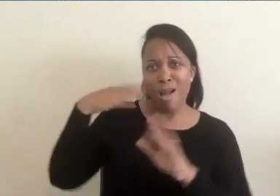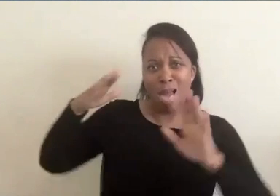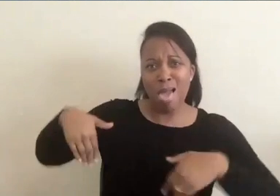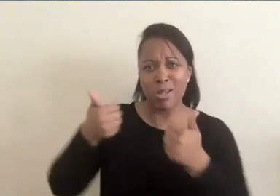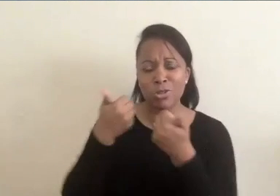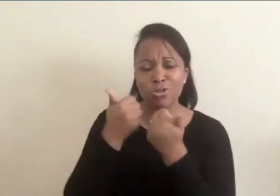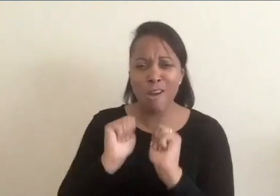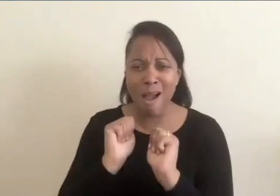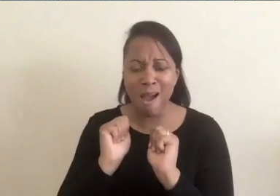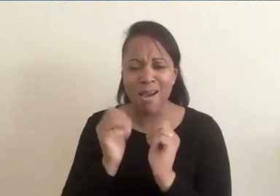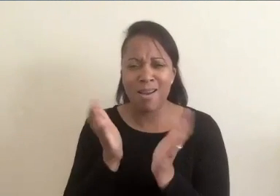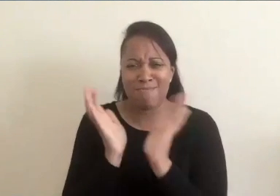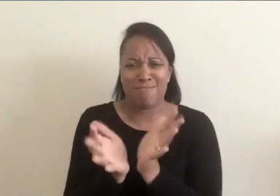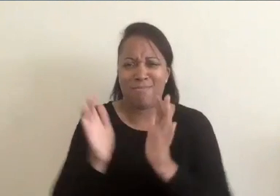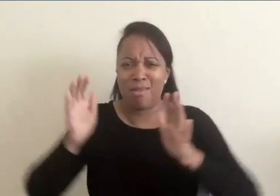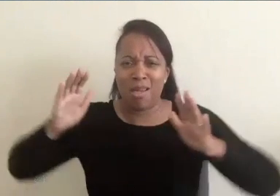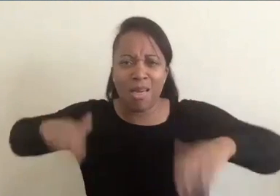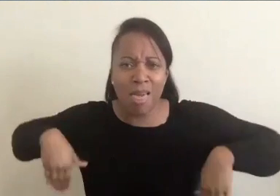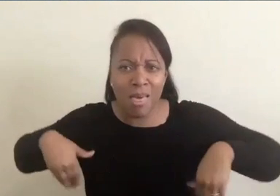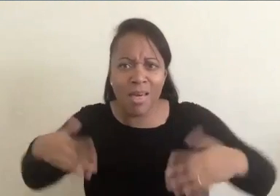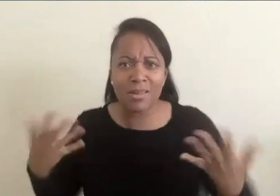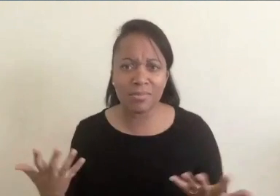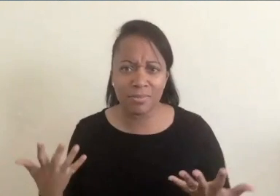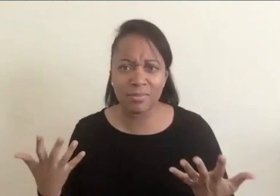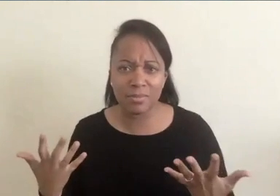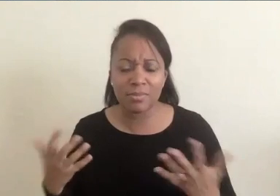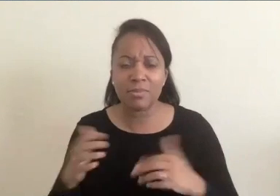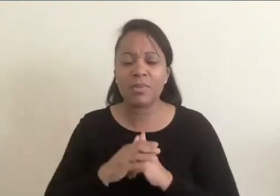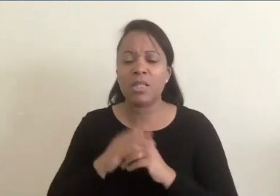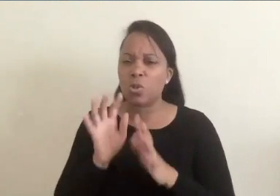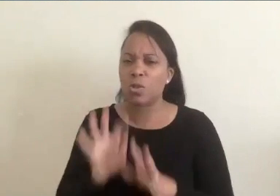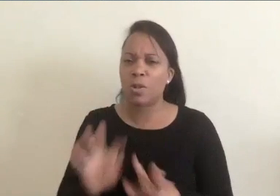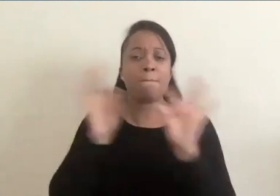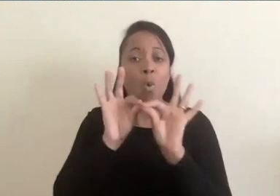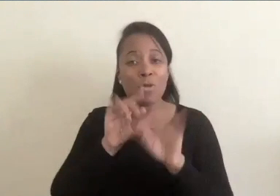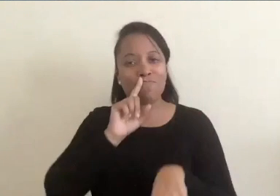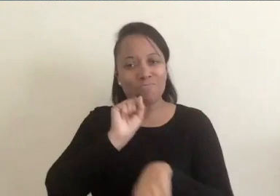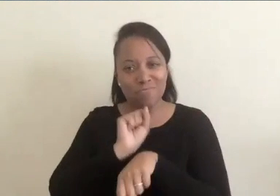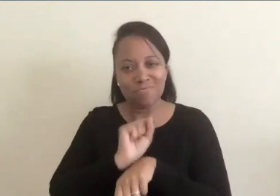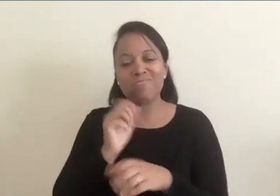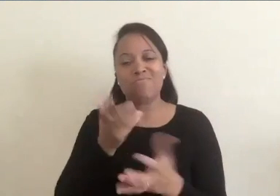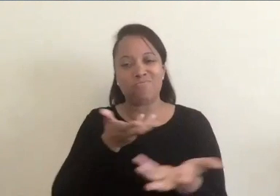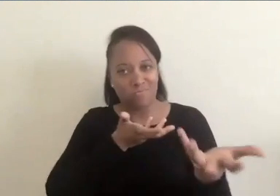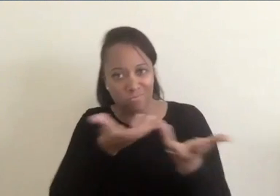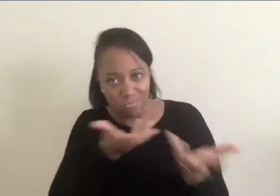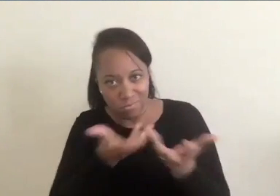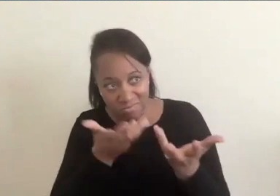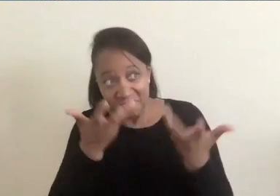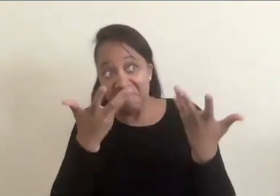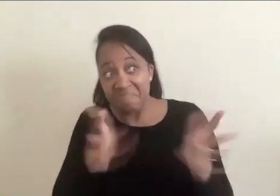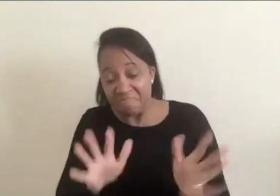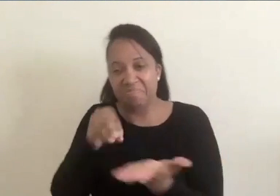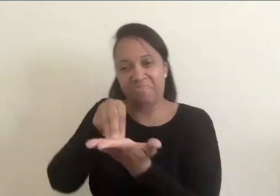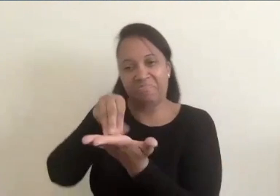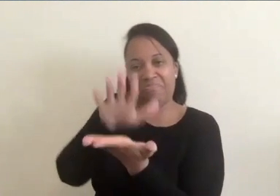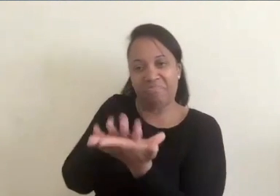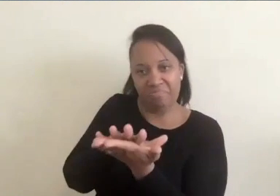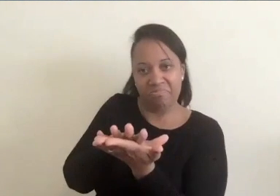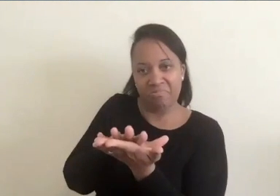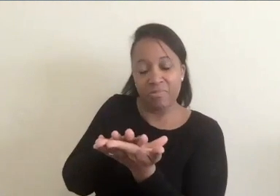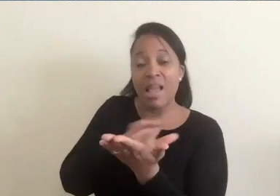We didn't even have the conversation. So engage in the interactive process and document it, and